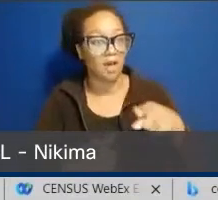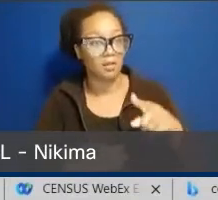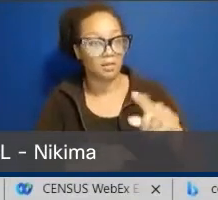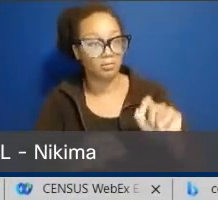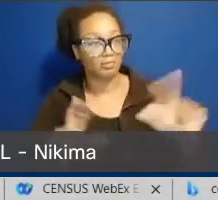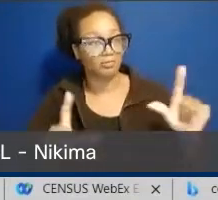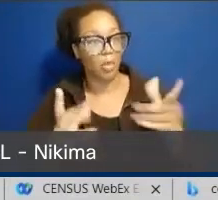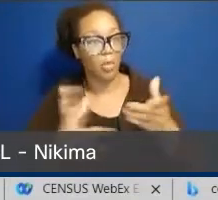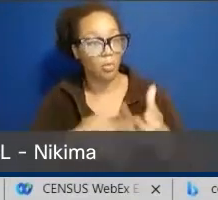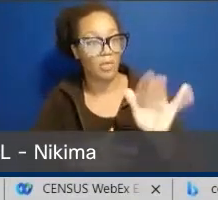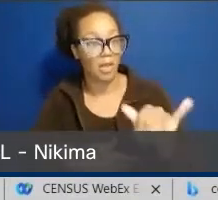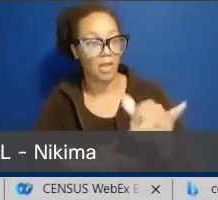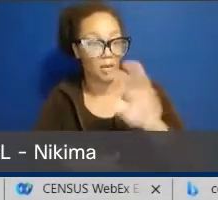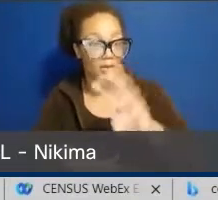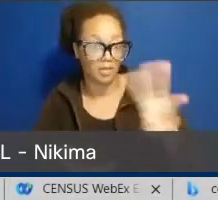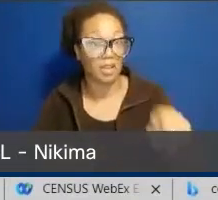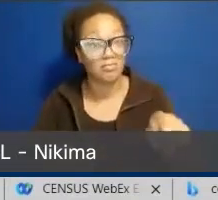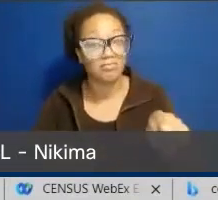And